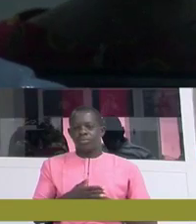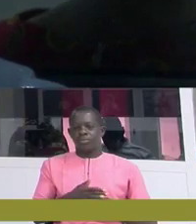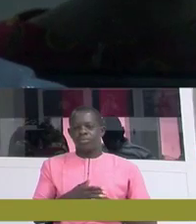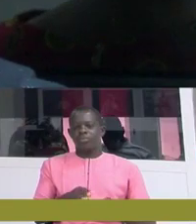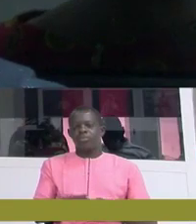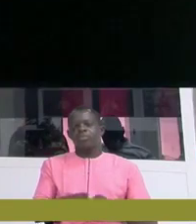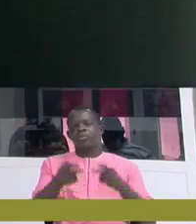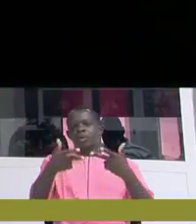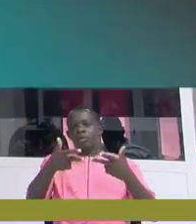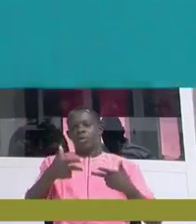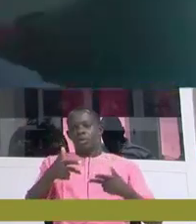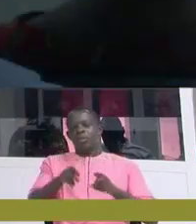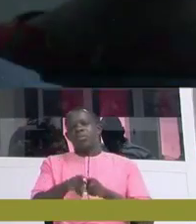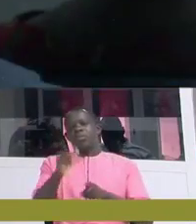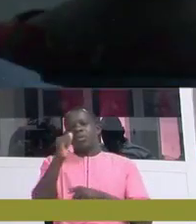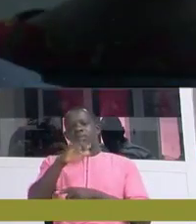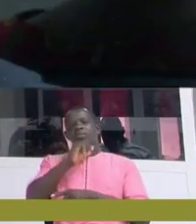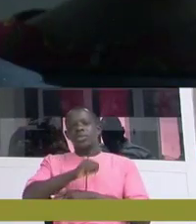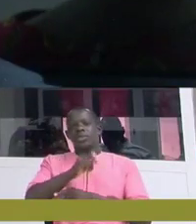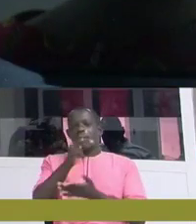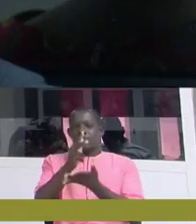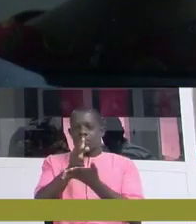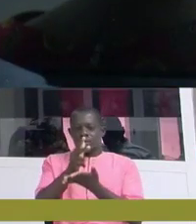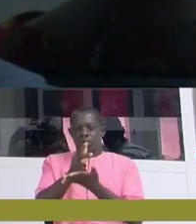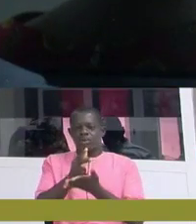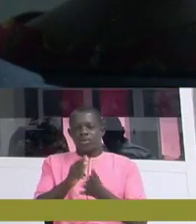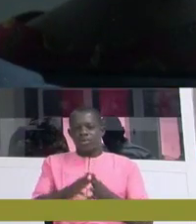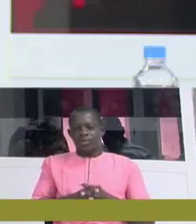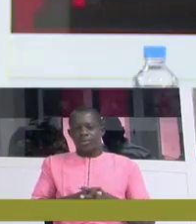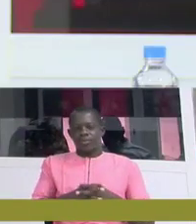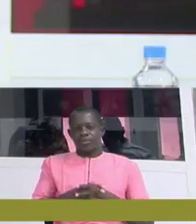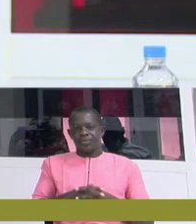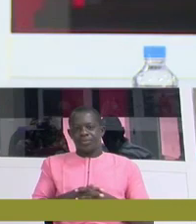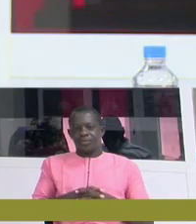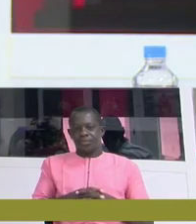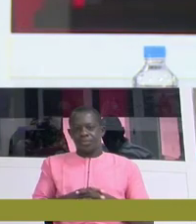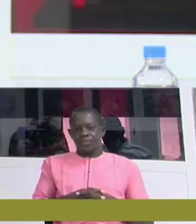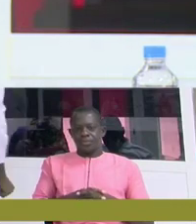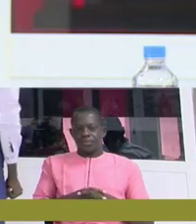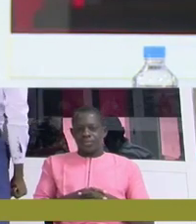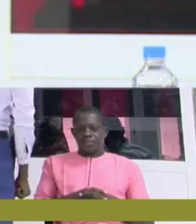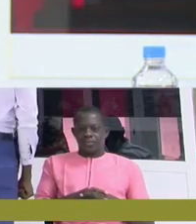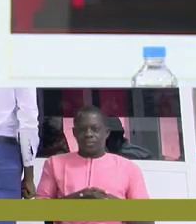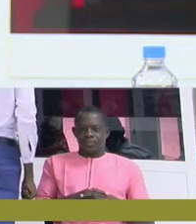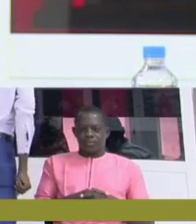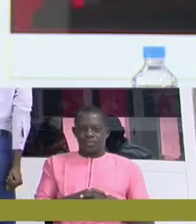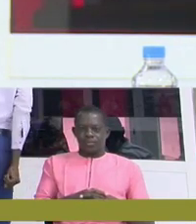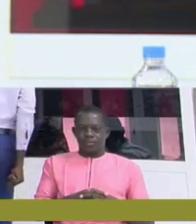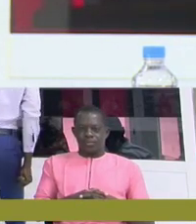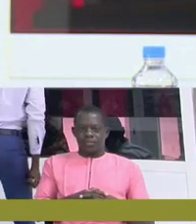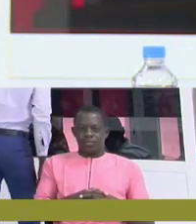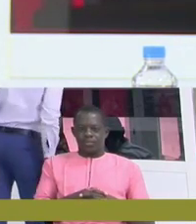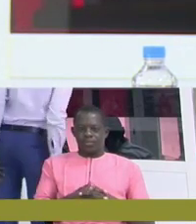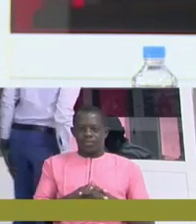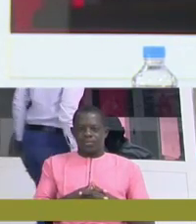welcome back, Mr. Witness. Council ko ibisimila sedo.